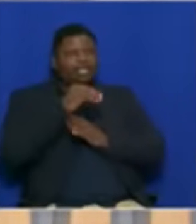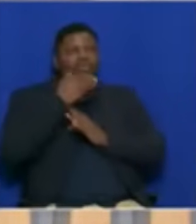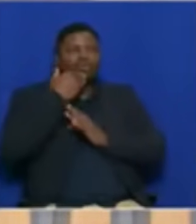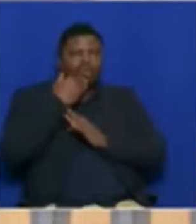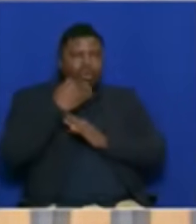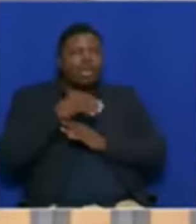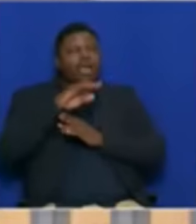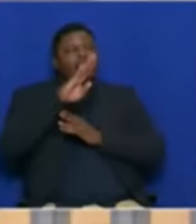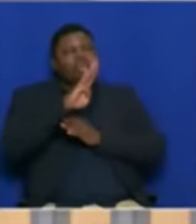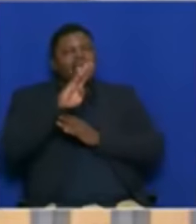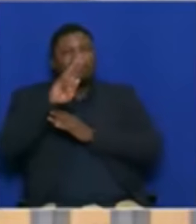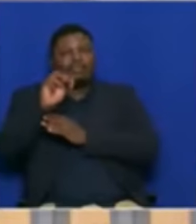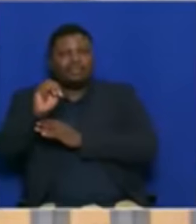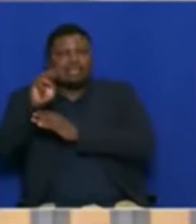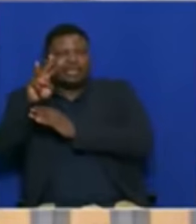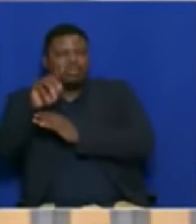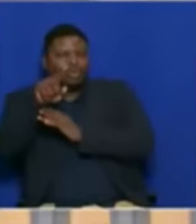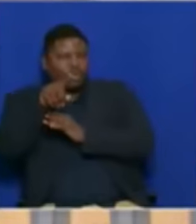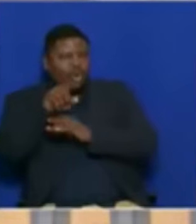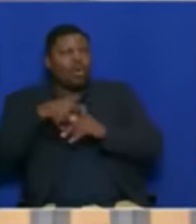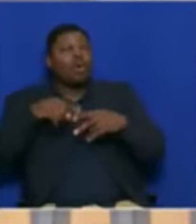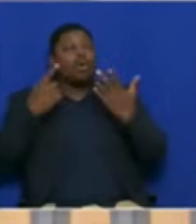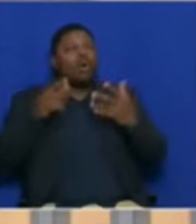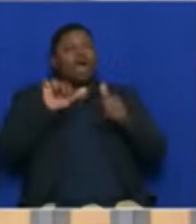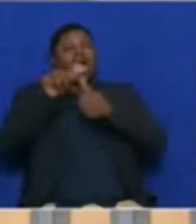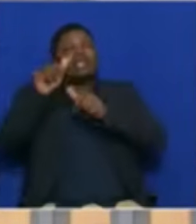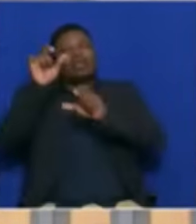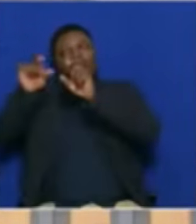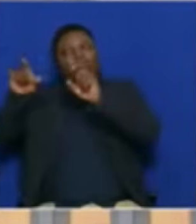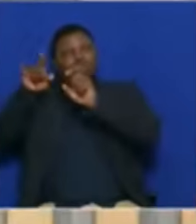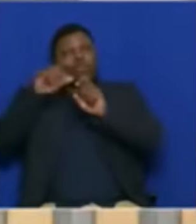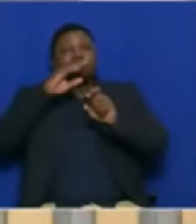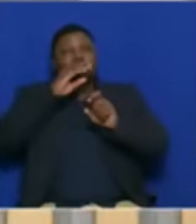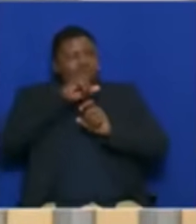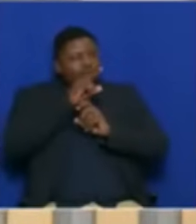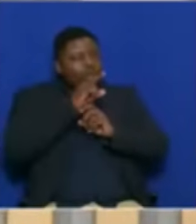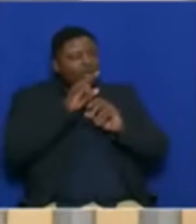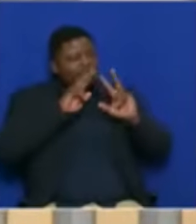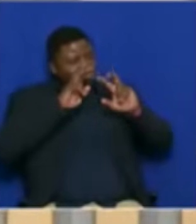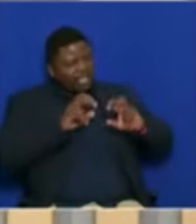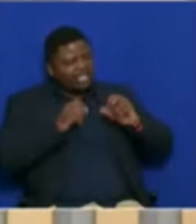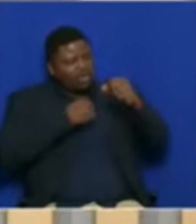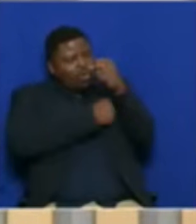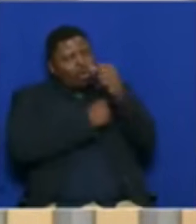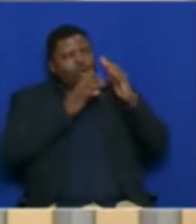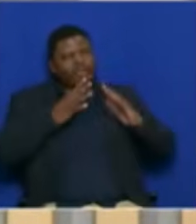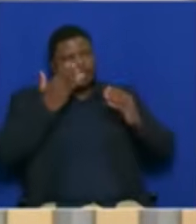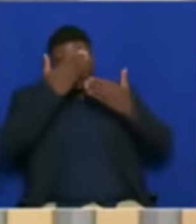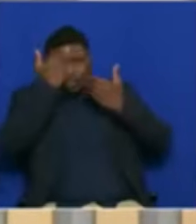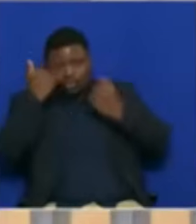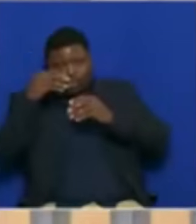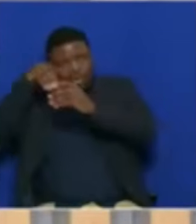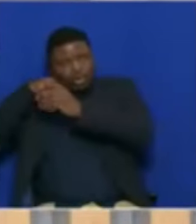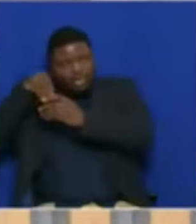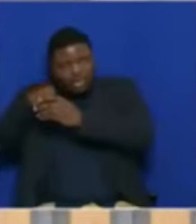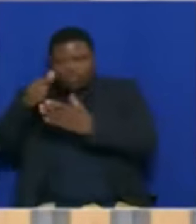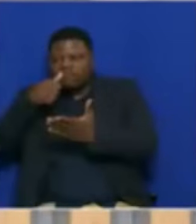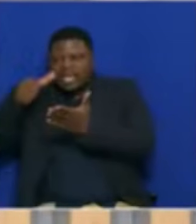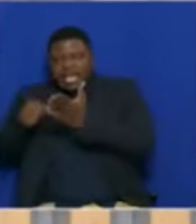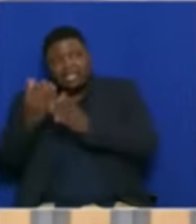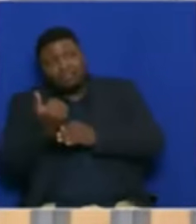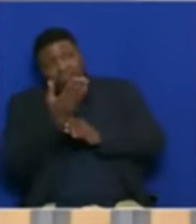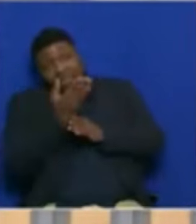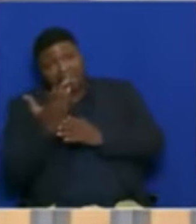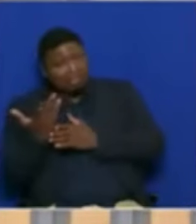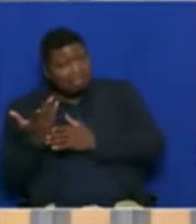had knowledge that... I had knowledge. The request from BMW, I had knowledge. And this one we are looking at